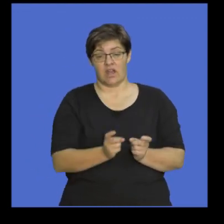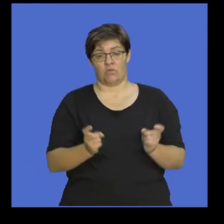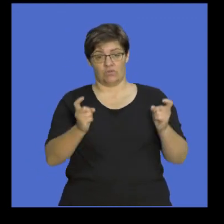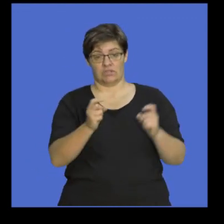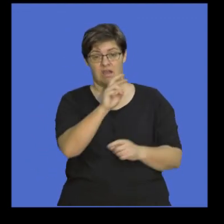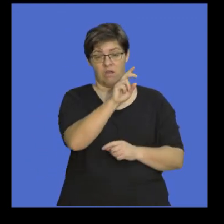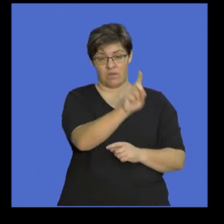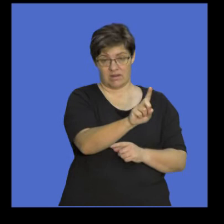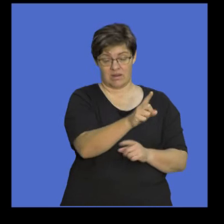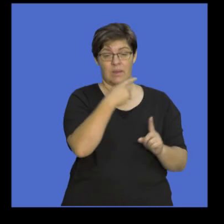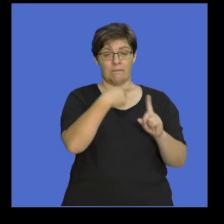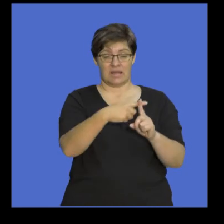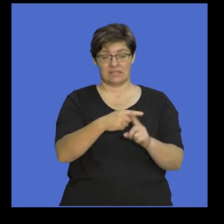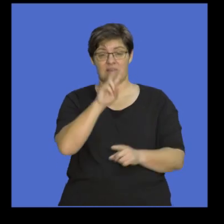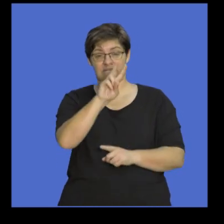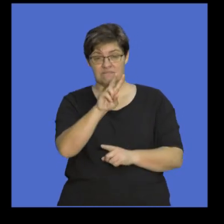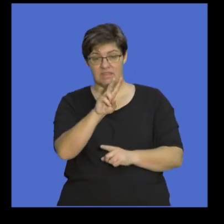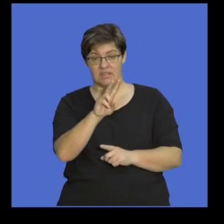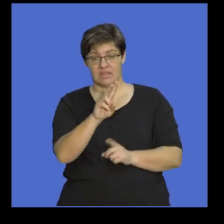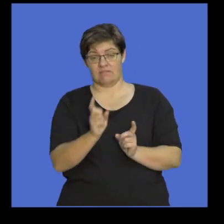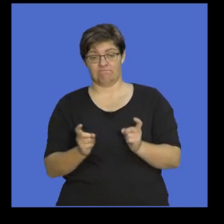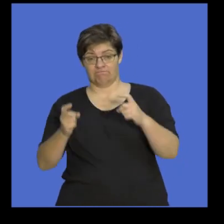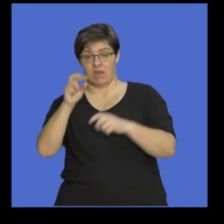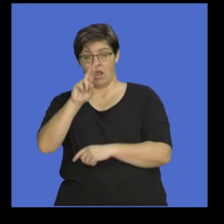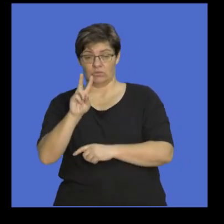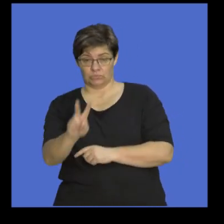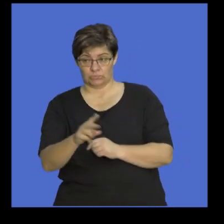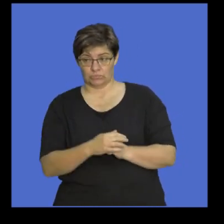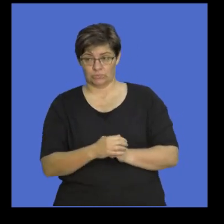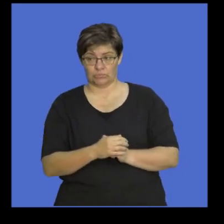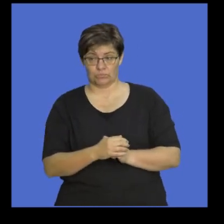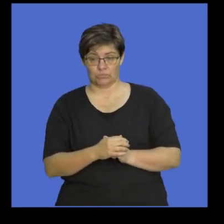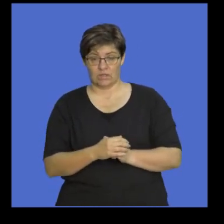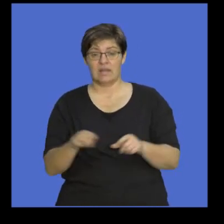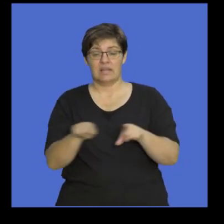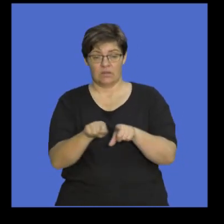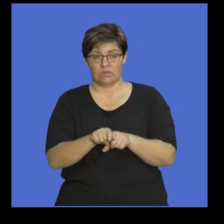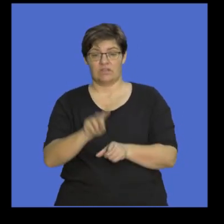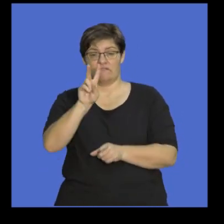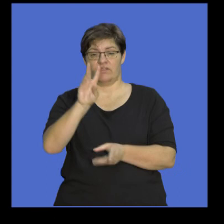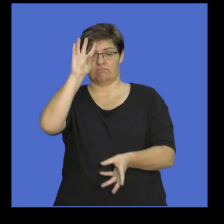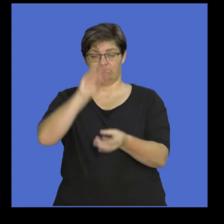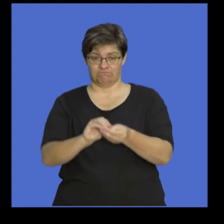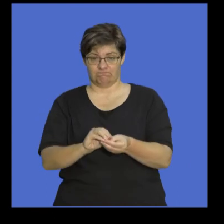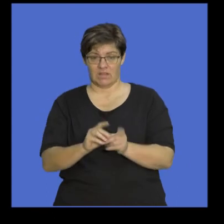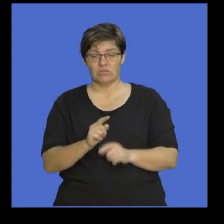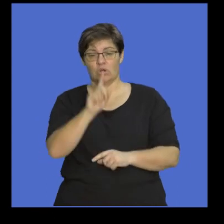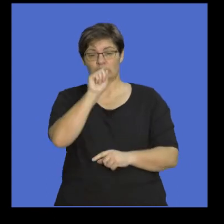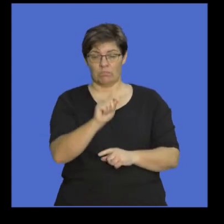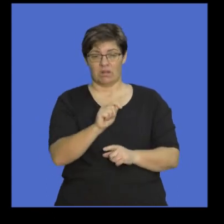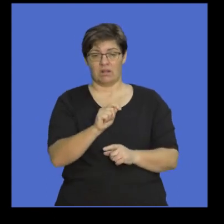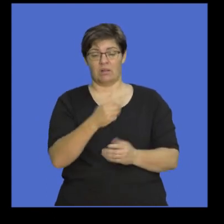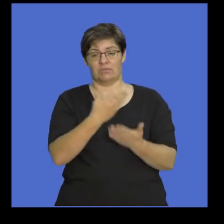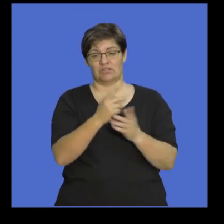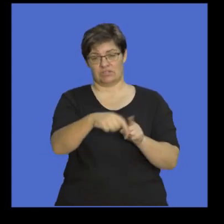if you say V across R1 plus V across R2, you will actually get your V total, which is your